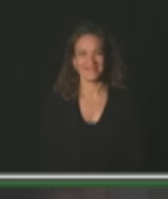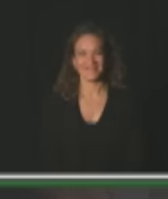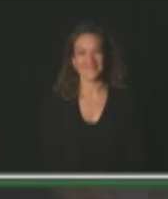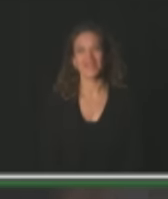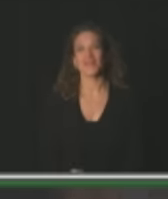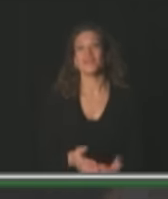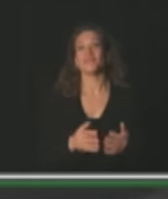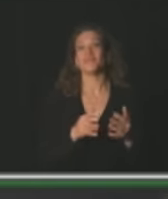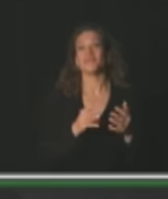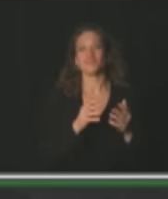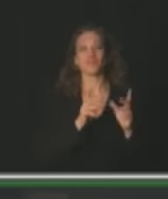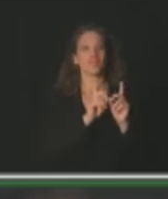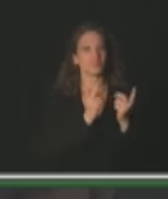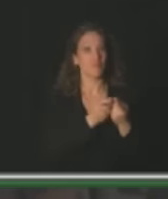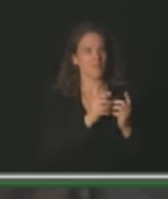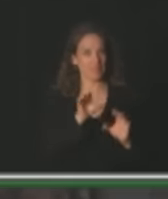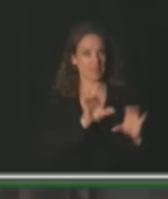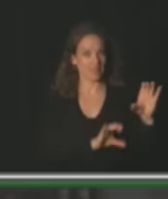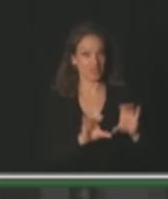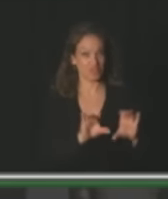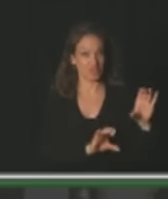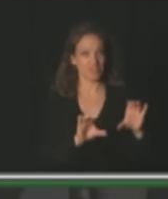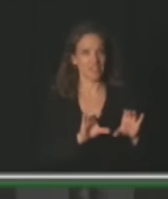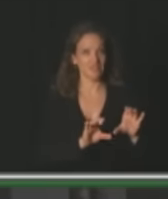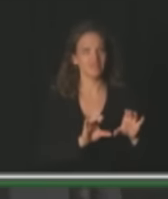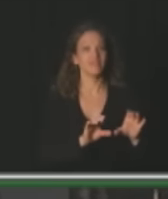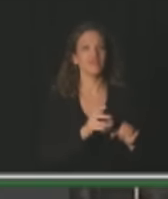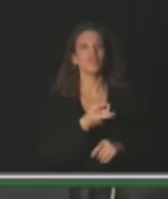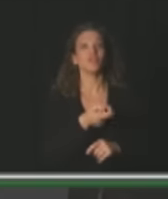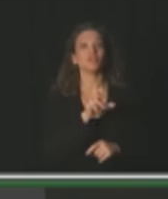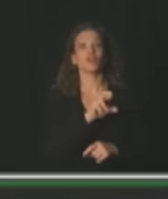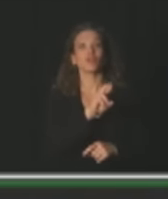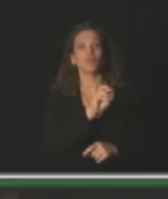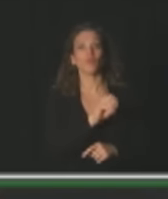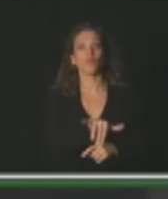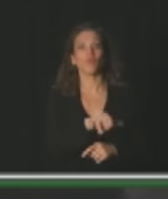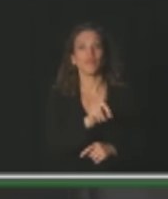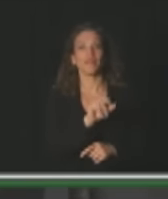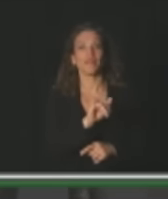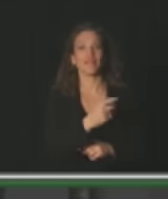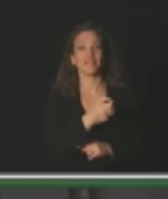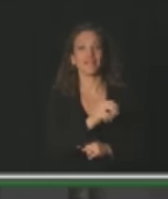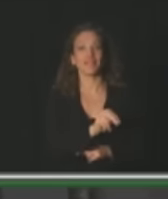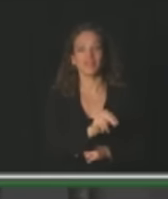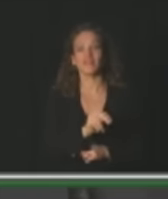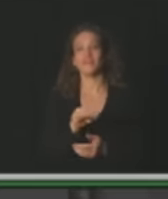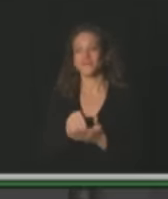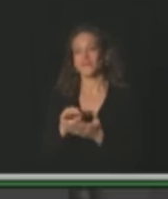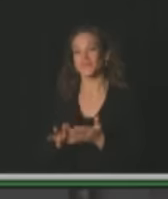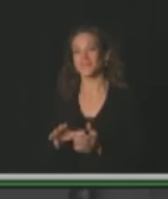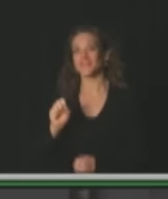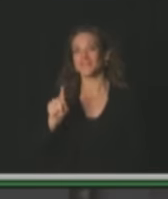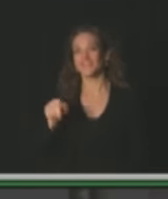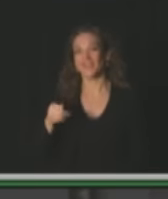From the Department of Chemistry, being hooded by Dr. Roy Dixon, Stephanie Samra.